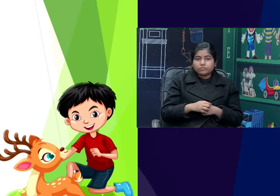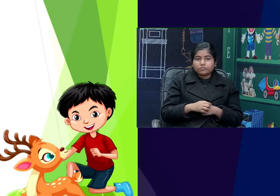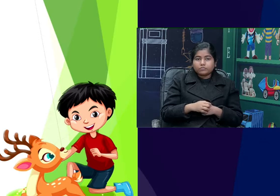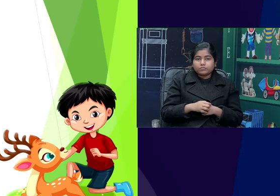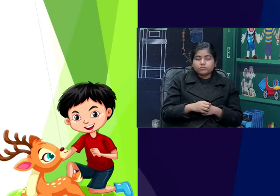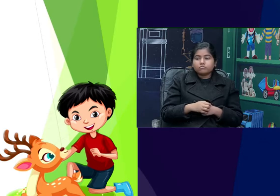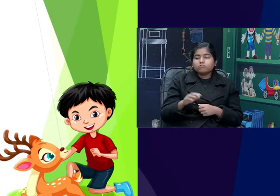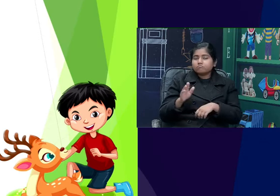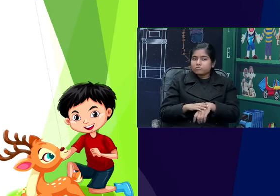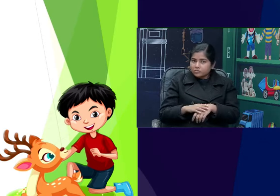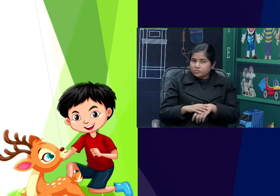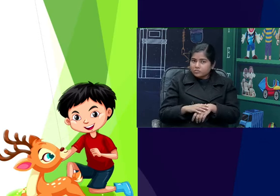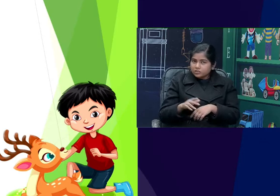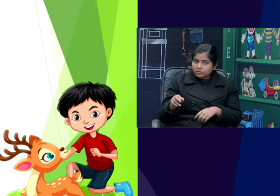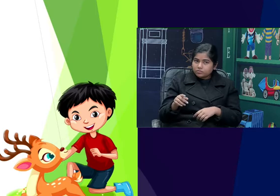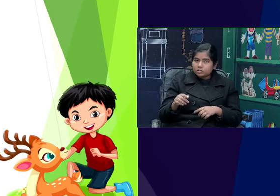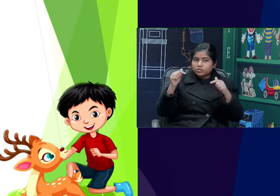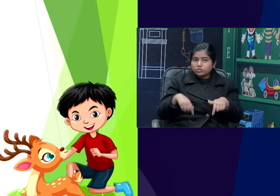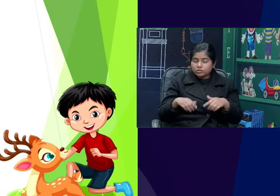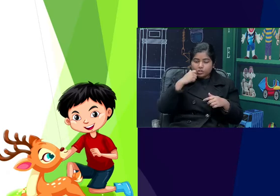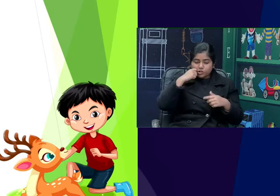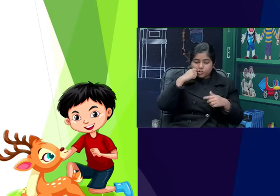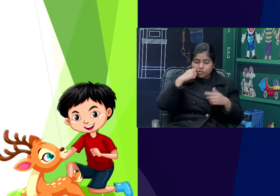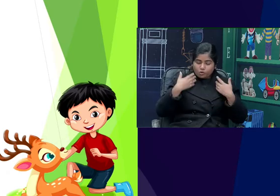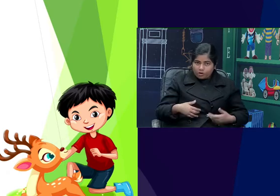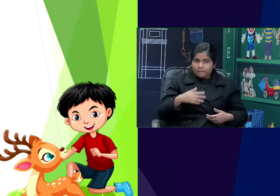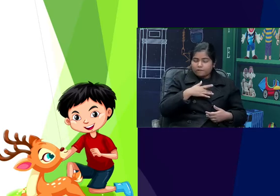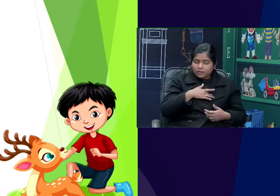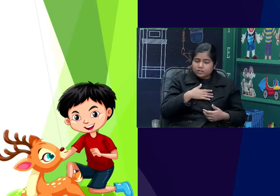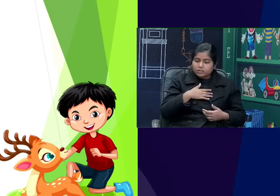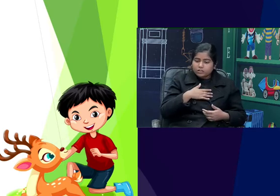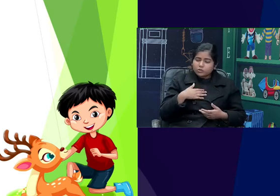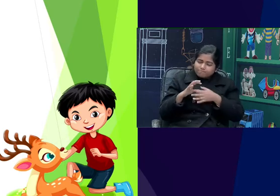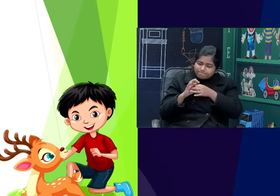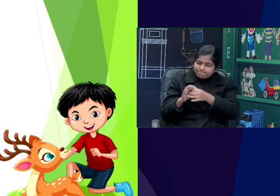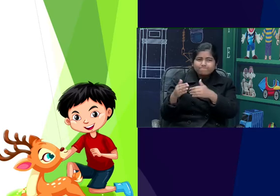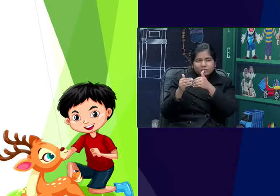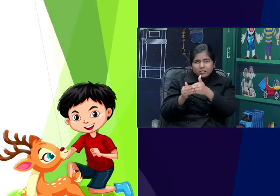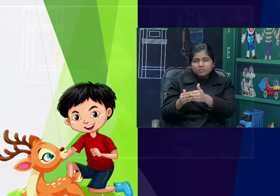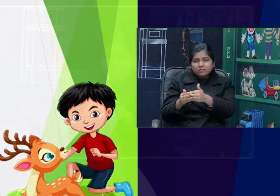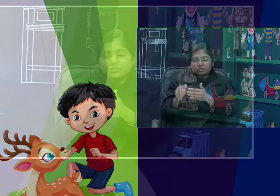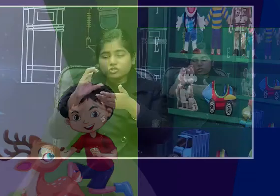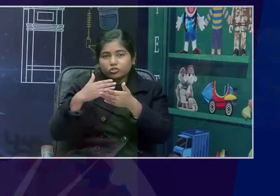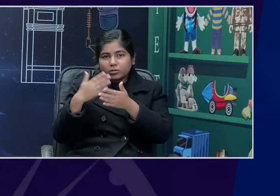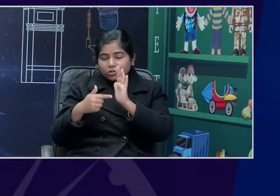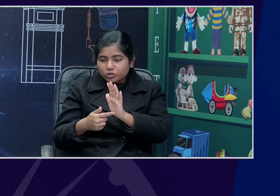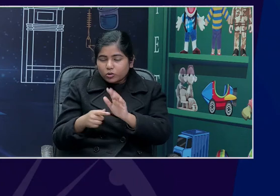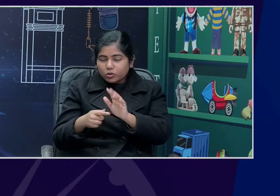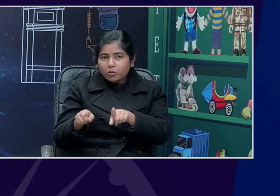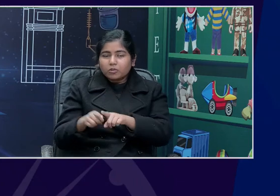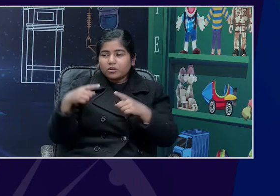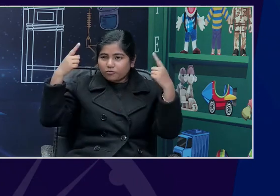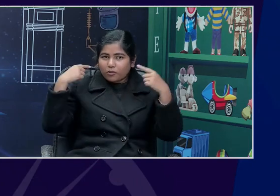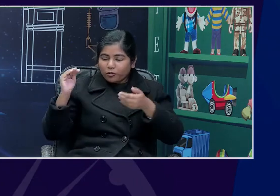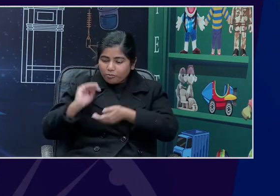It means, it's made to human feeling, but I do attachment. This chapter shows between a fawn